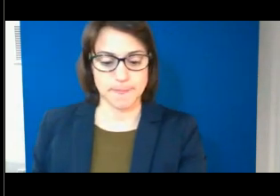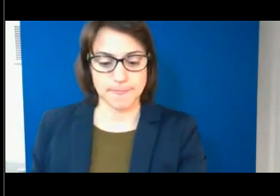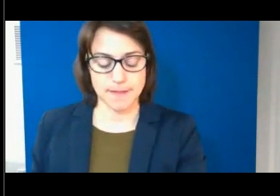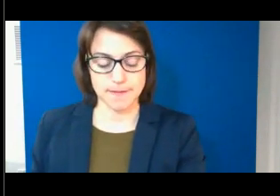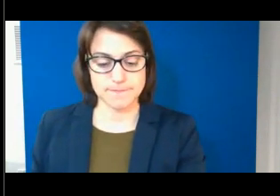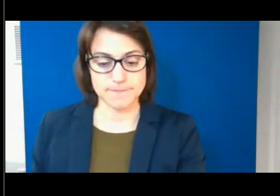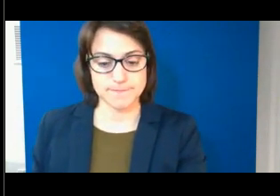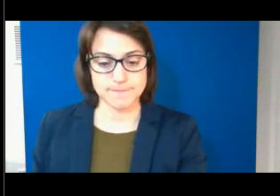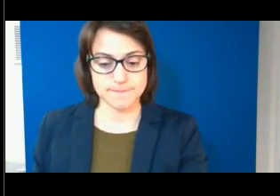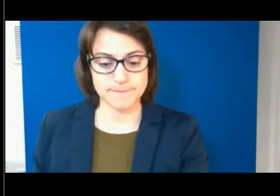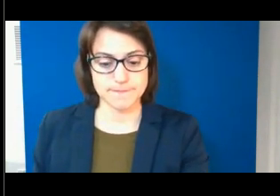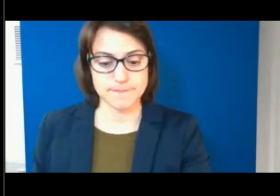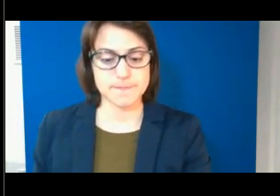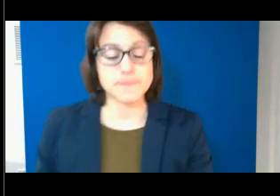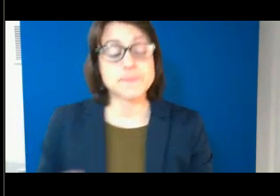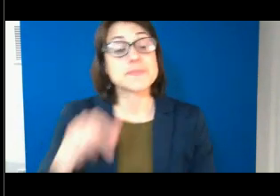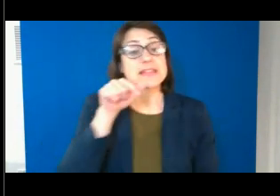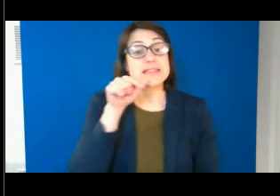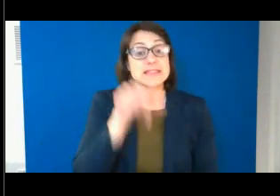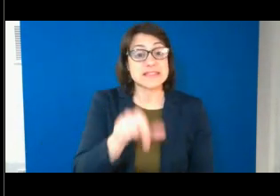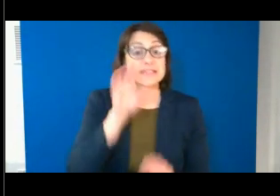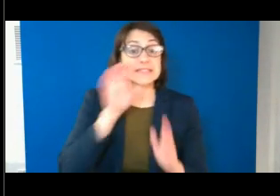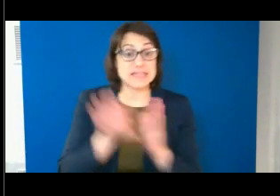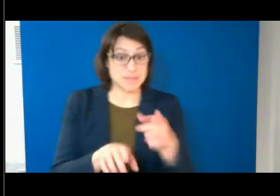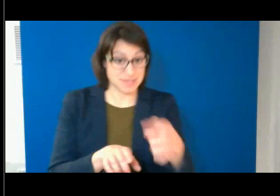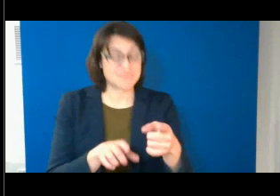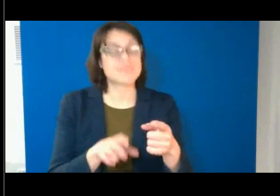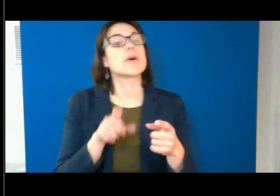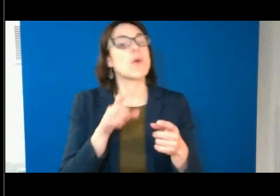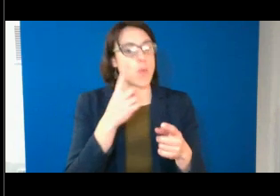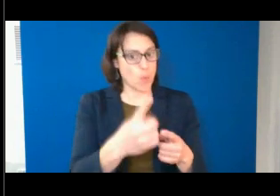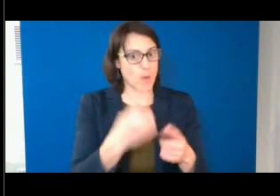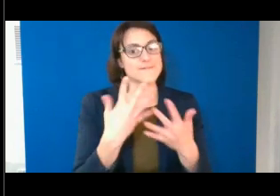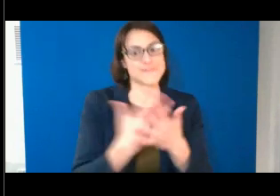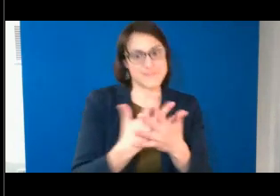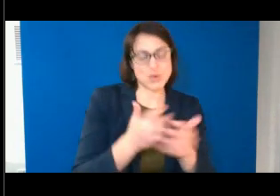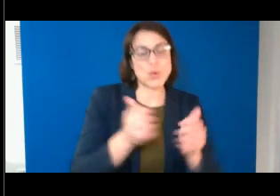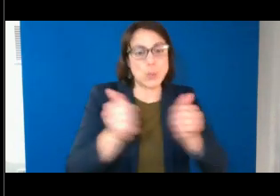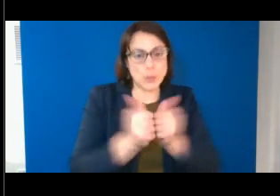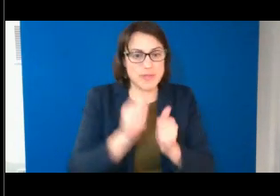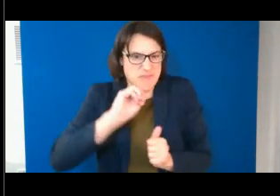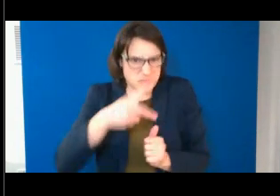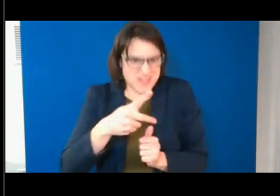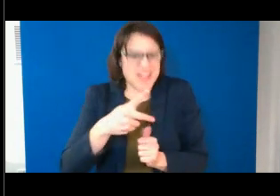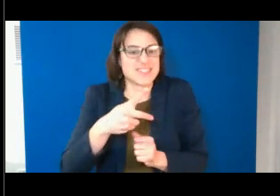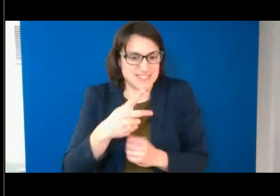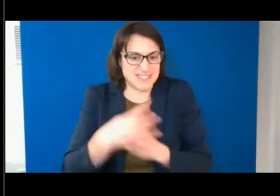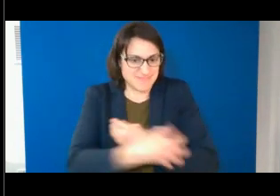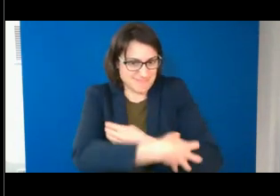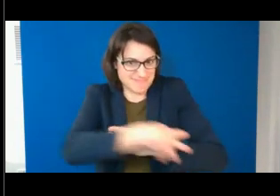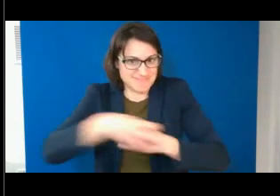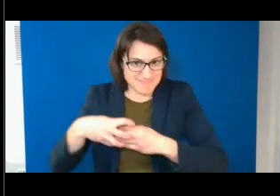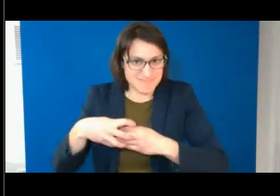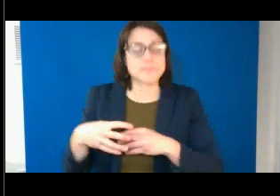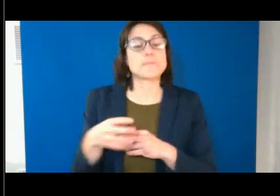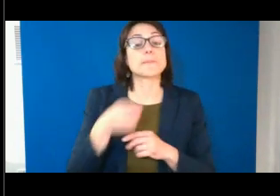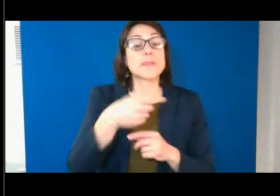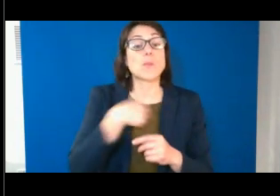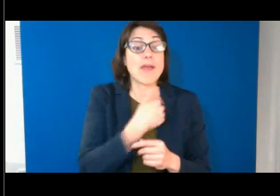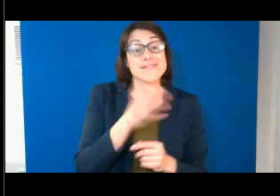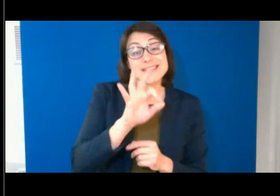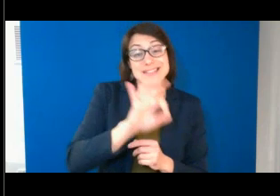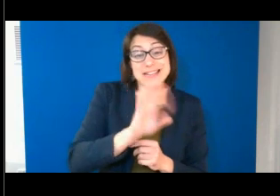one of our filters with different microplastics on it. So all these glowing things on it are microplastics in our field tank, and we're getting around a 96% capture